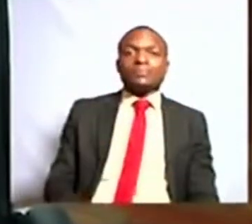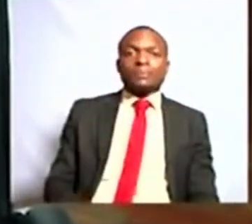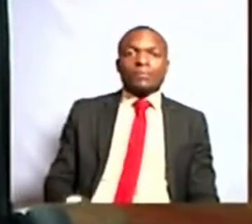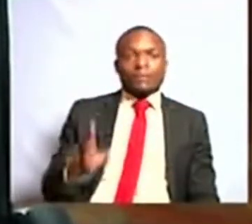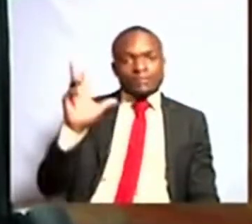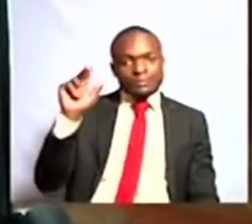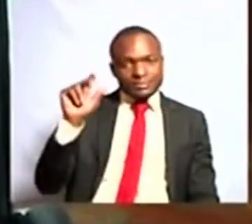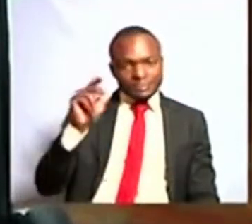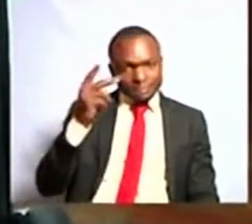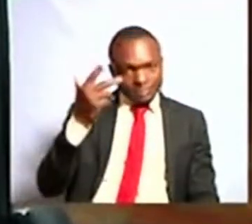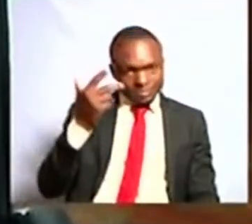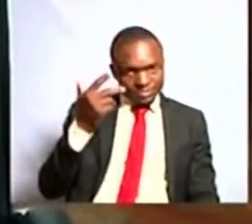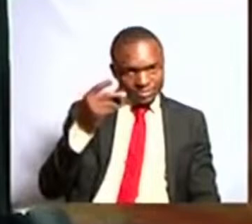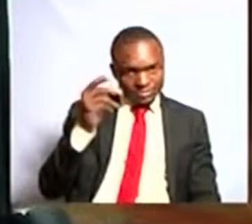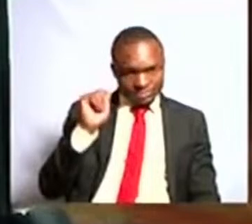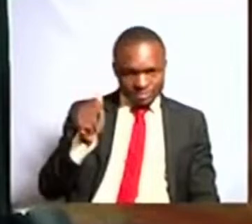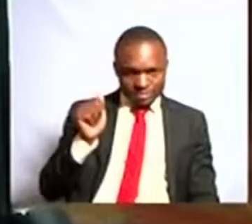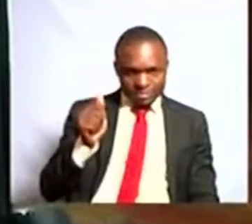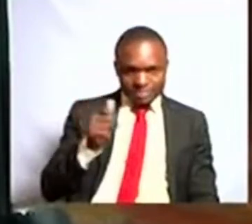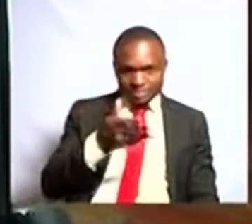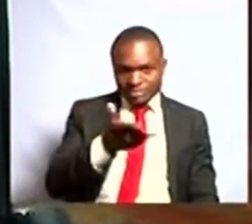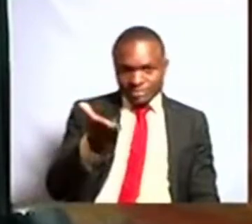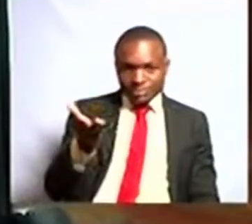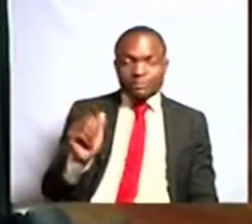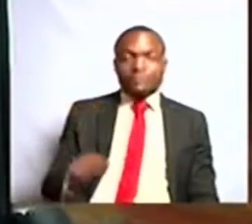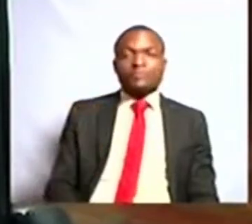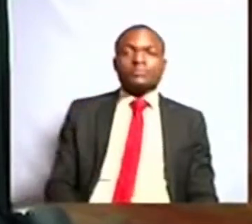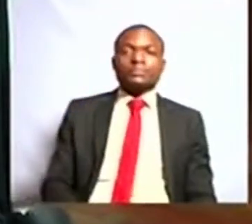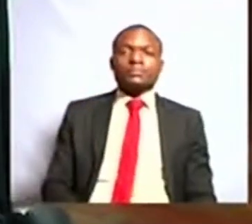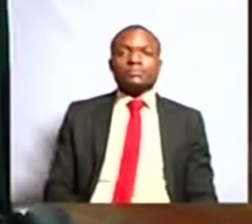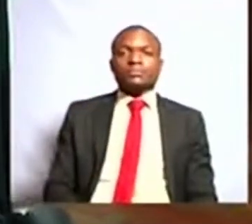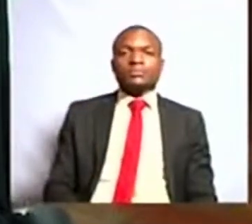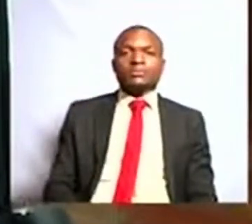Appendix 13, I've been there.